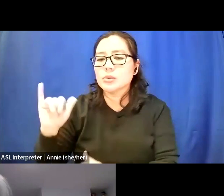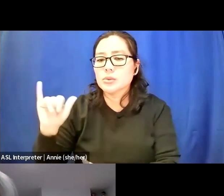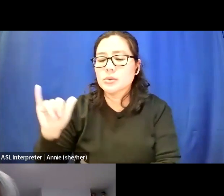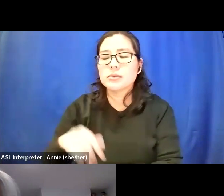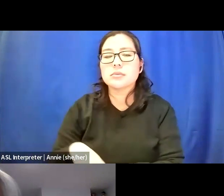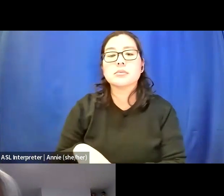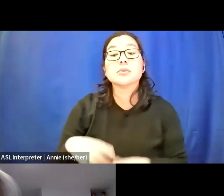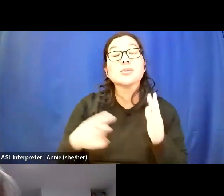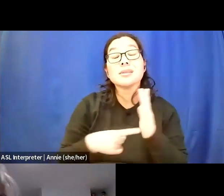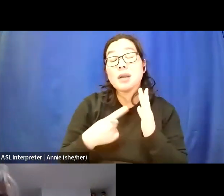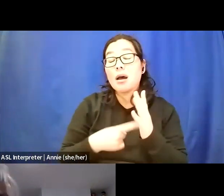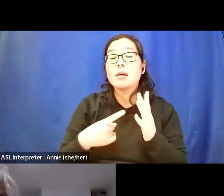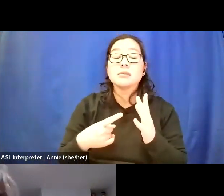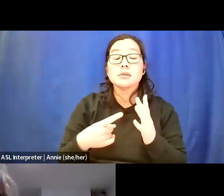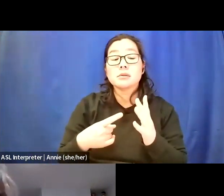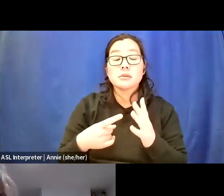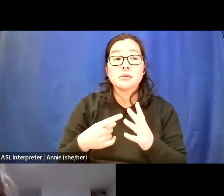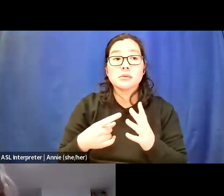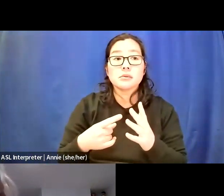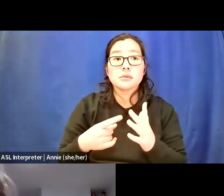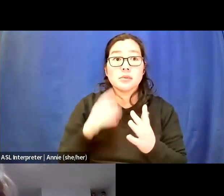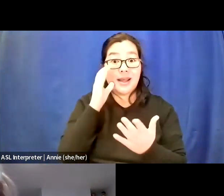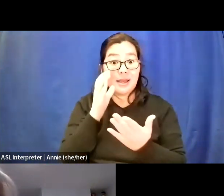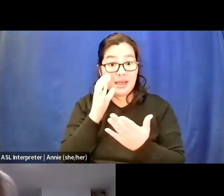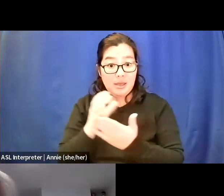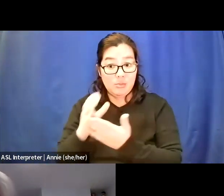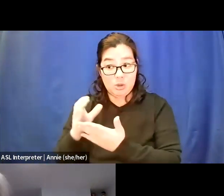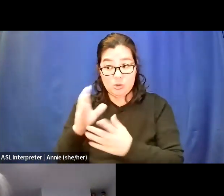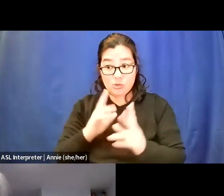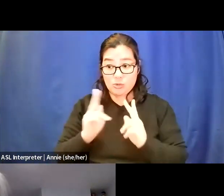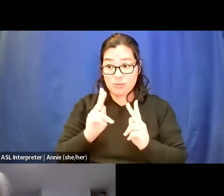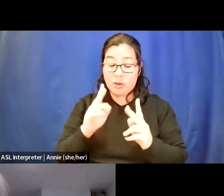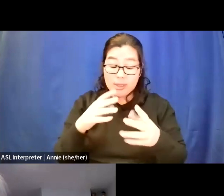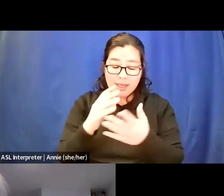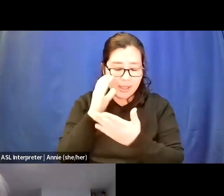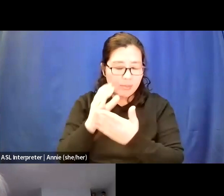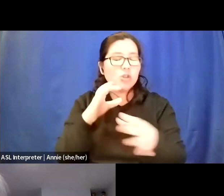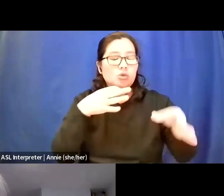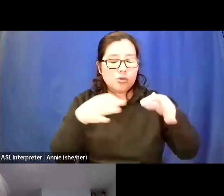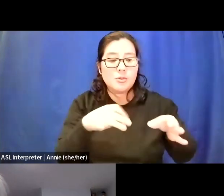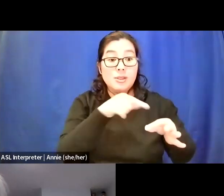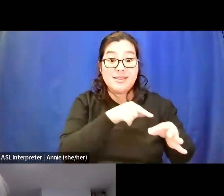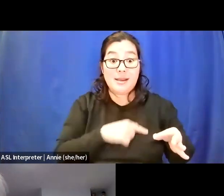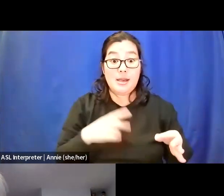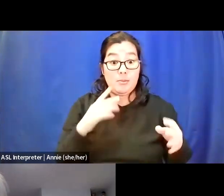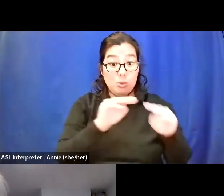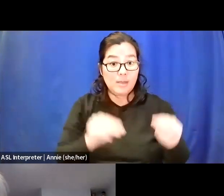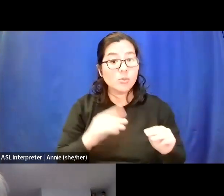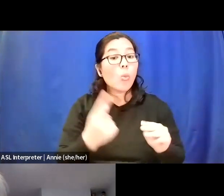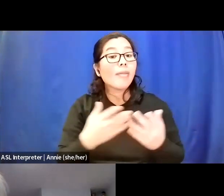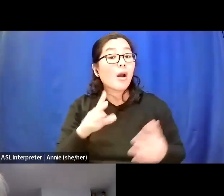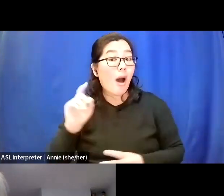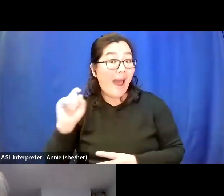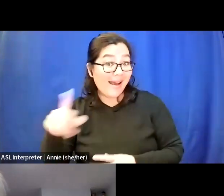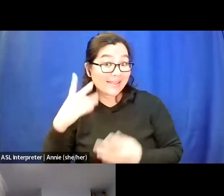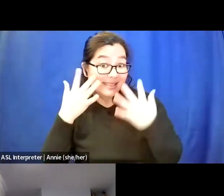sometimes when I'm talking about just image description in museums, I'll ask people, where does your eye go first? And why?